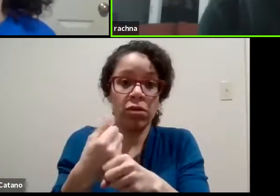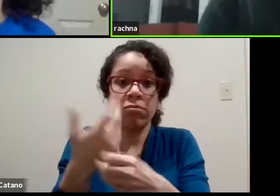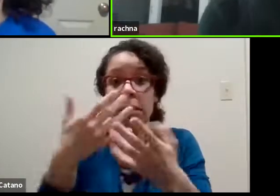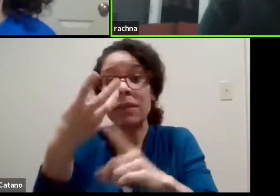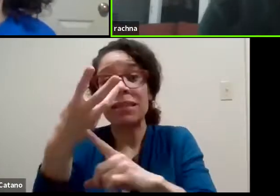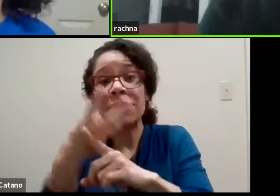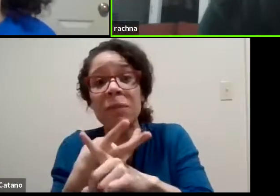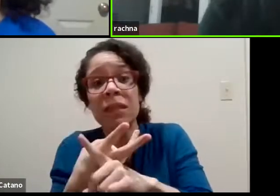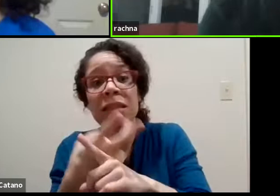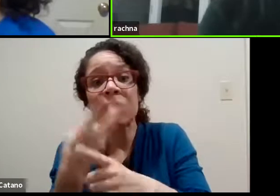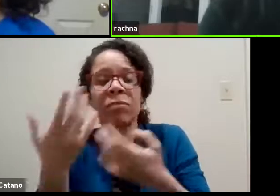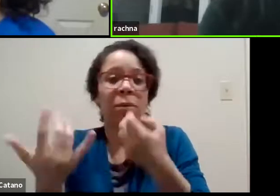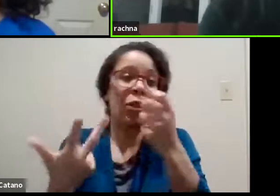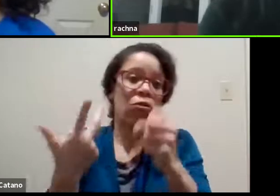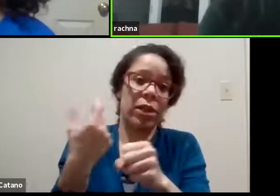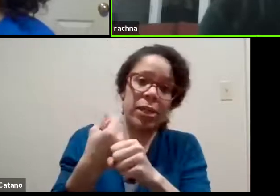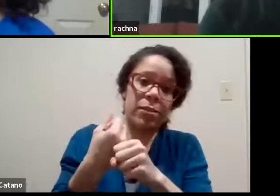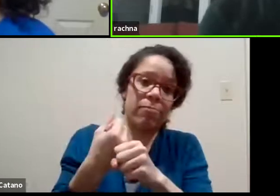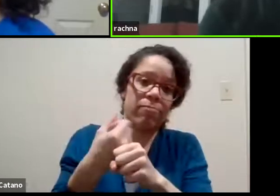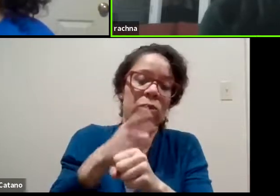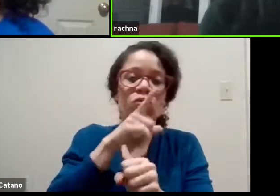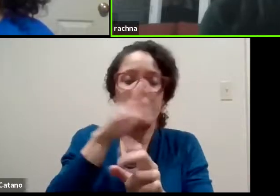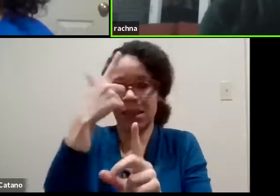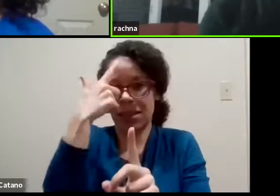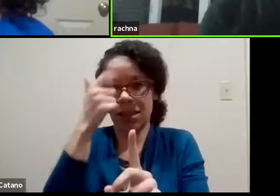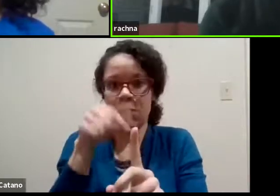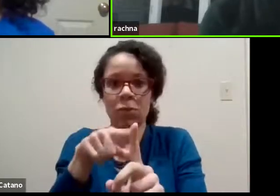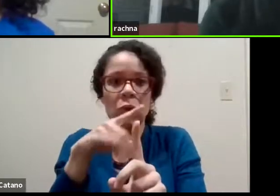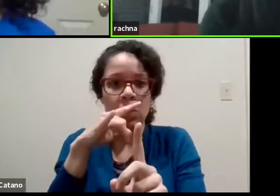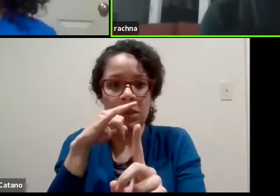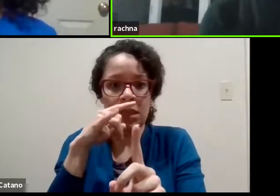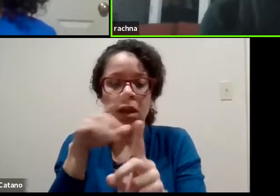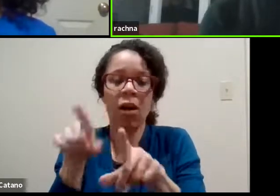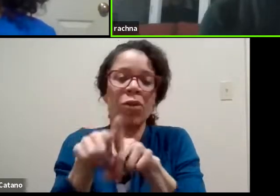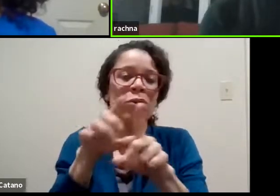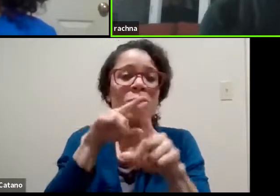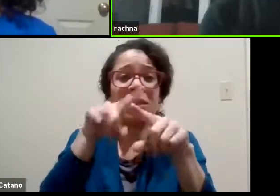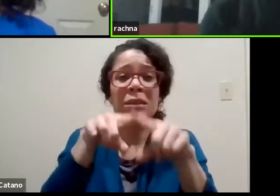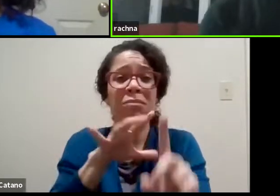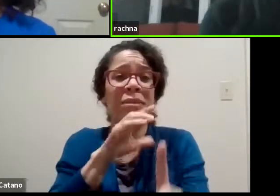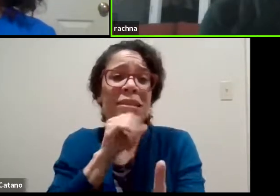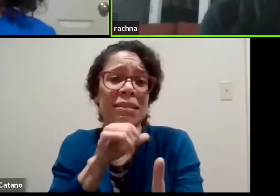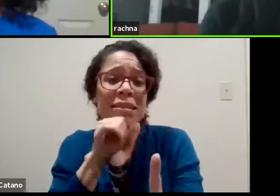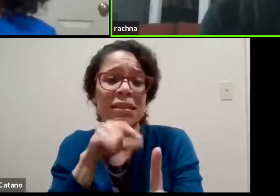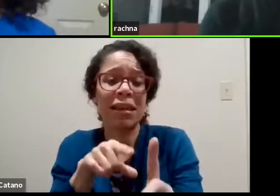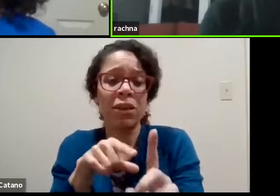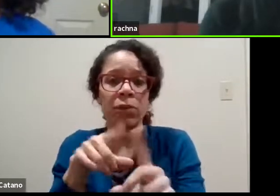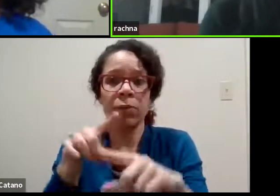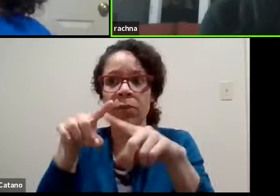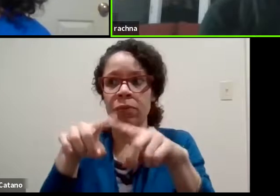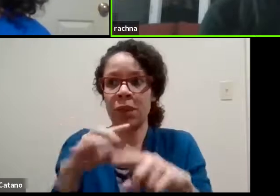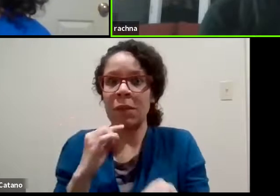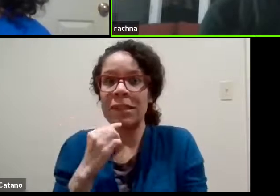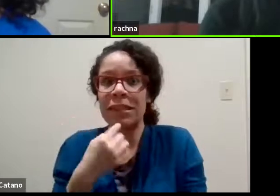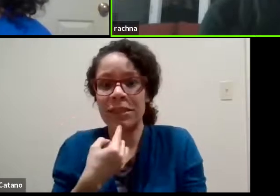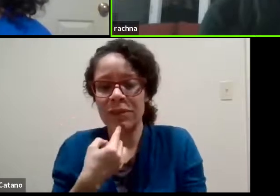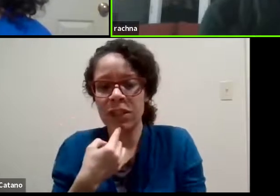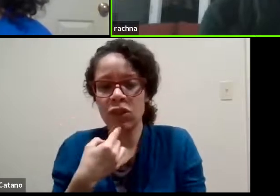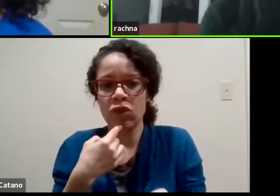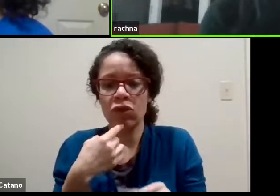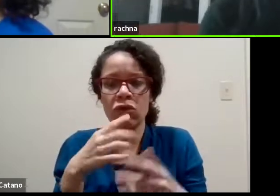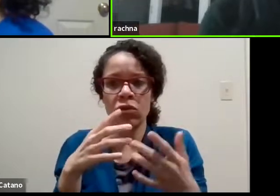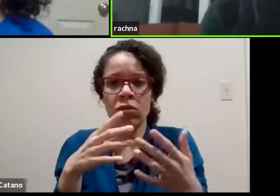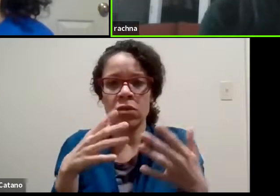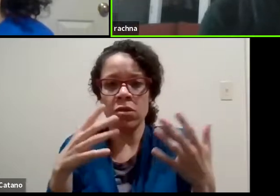months. It might take three years. It also depends on the age of the child. It depends on how severe the dyslexia is.